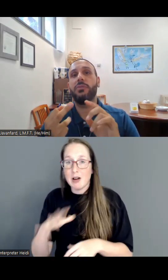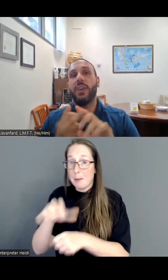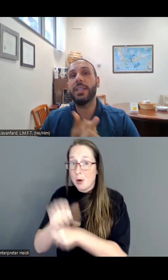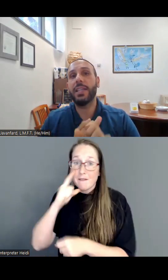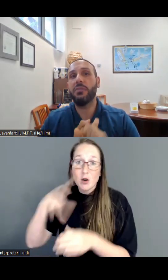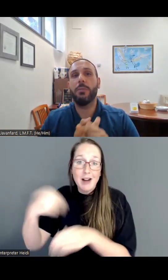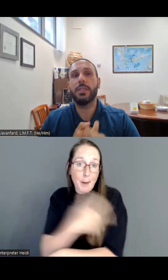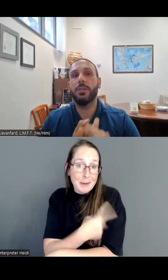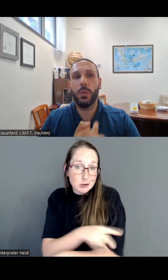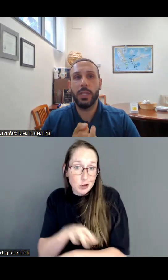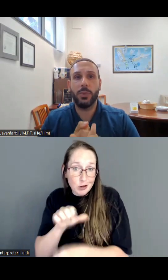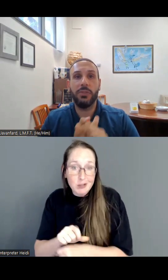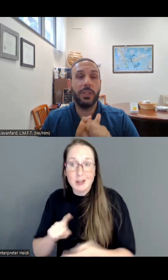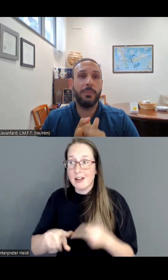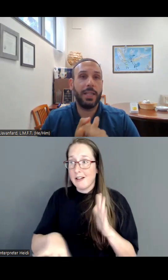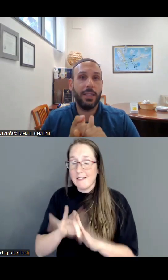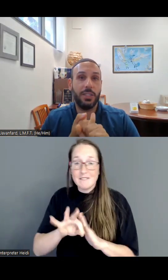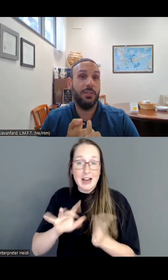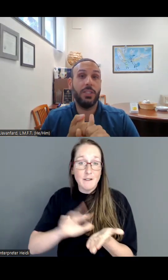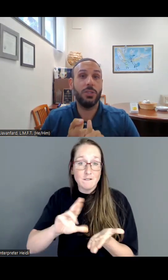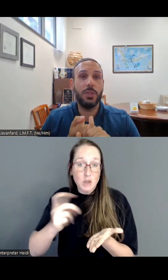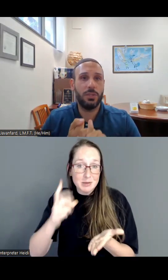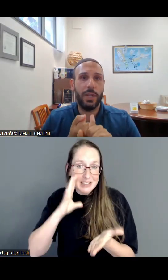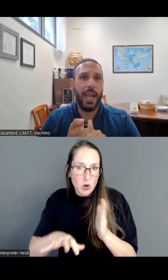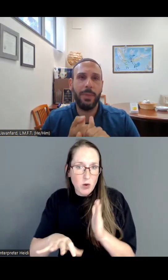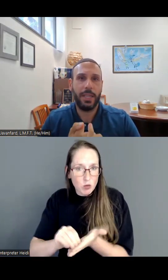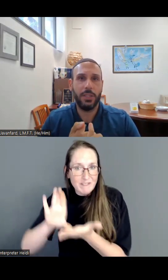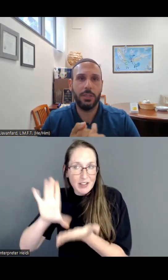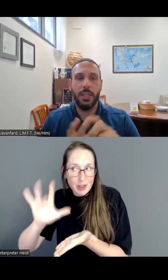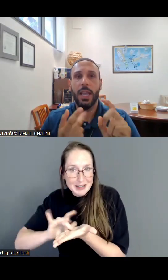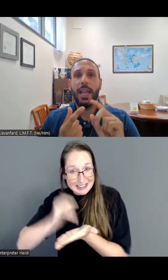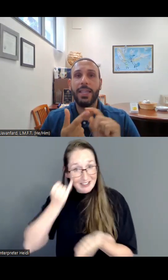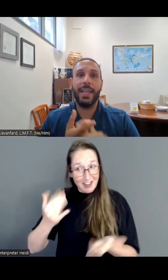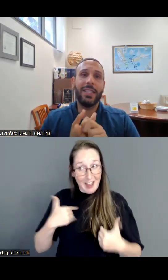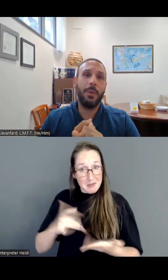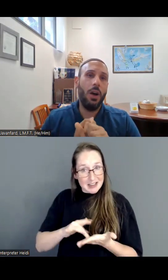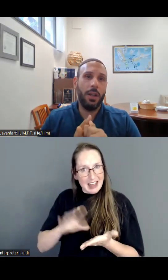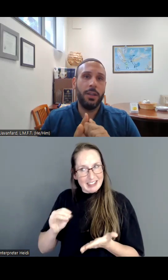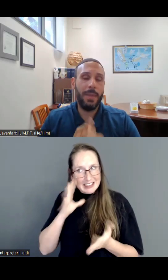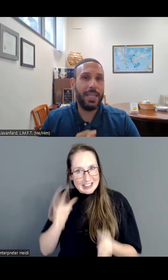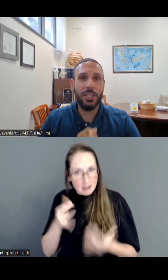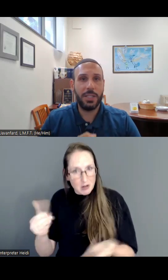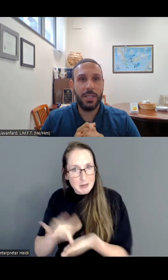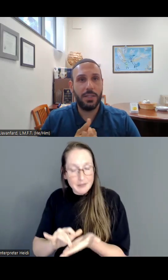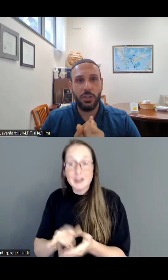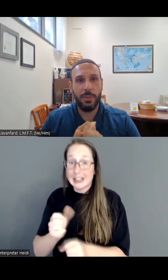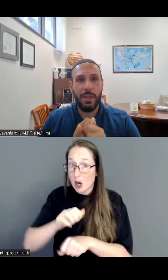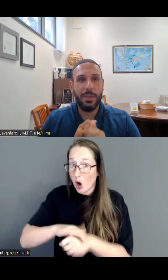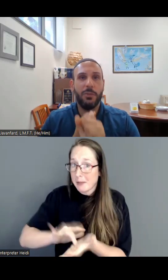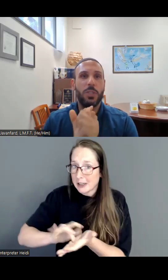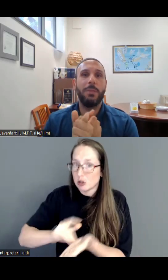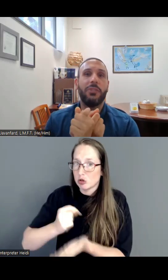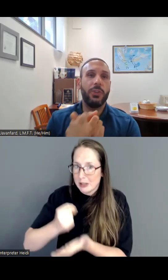location, finding a pharmacy who's willing to refill their medication if they choose to and have medication, getting them on medication-assisted